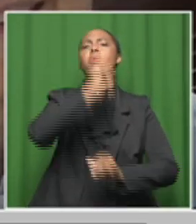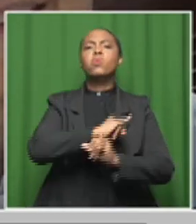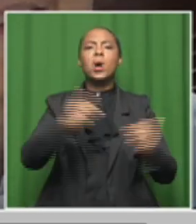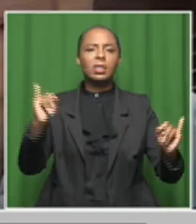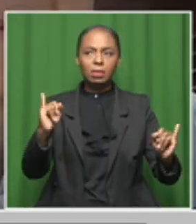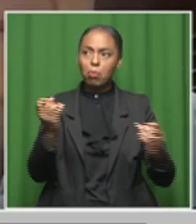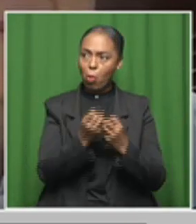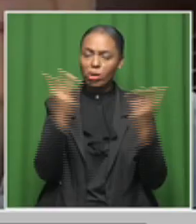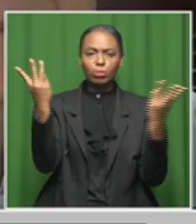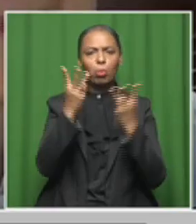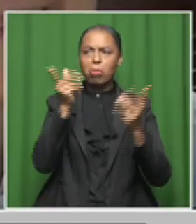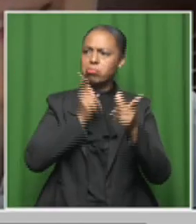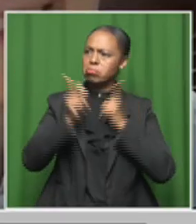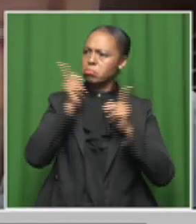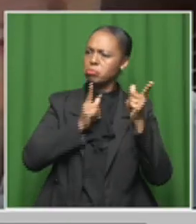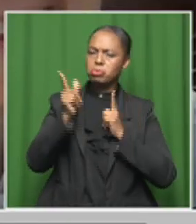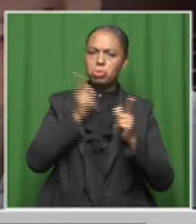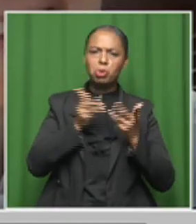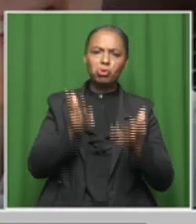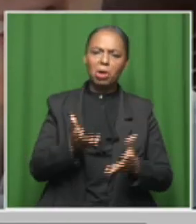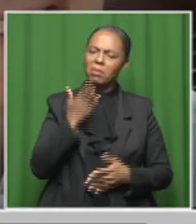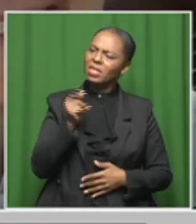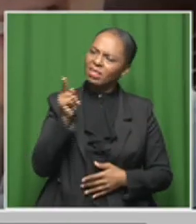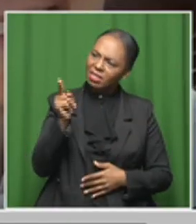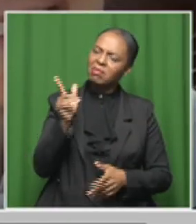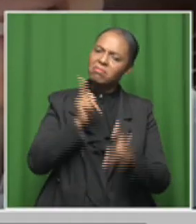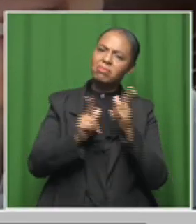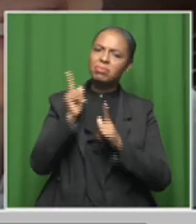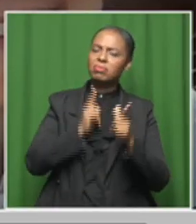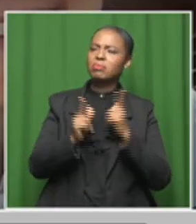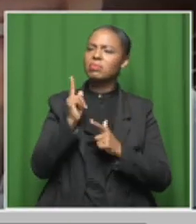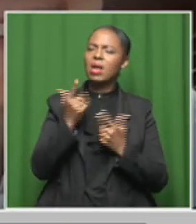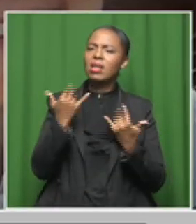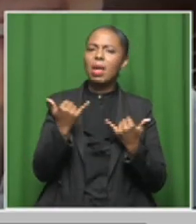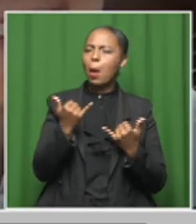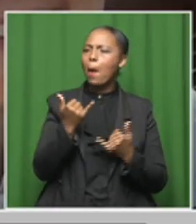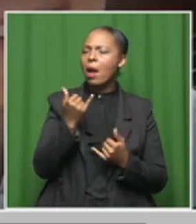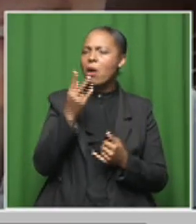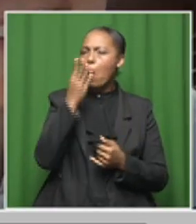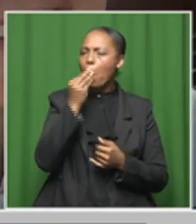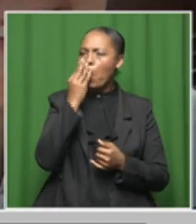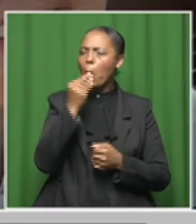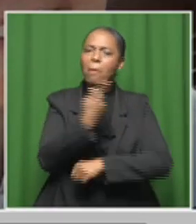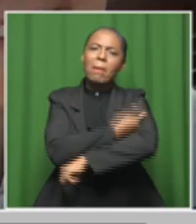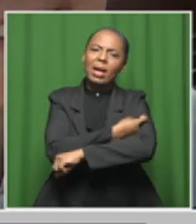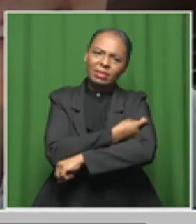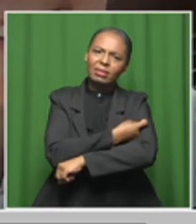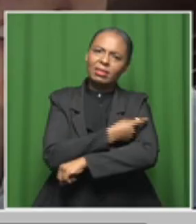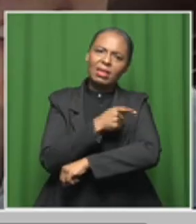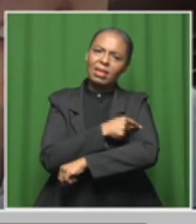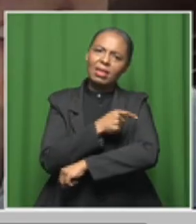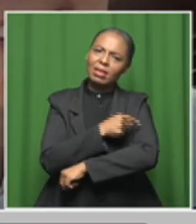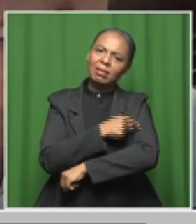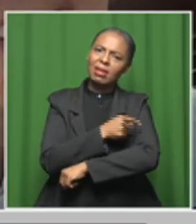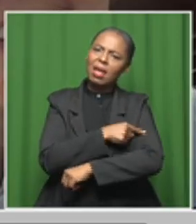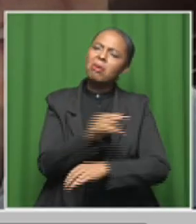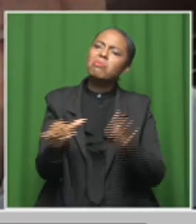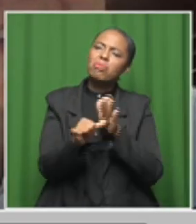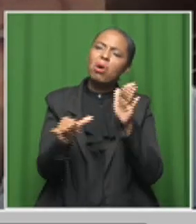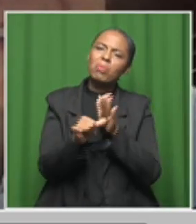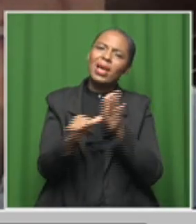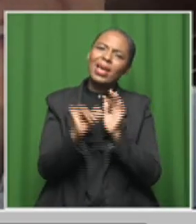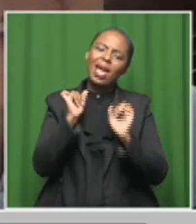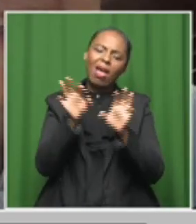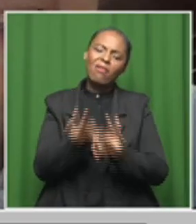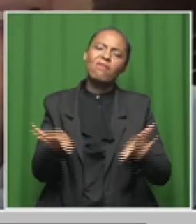hear all of the time. Perhaps you want to talk to us about the myths of this flu vaccine, getting it, and how effective it actually is.